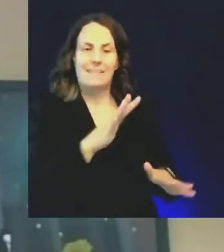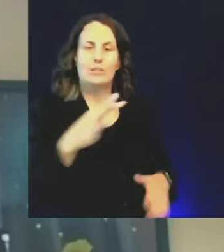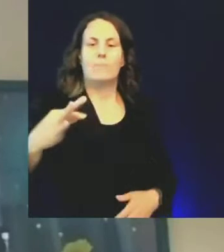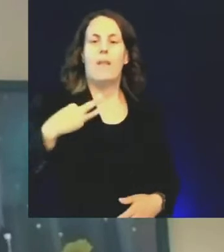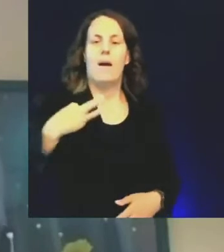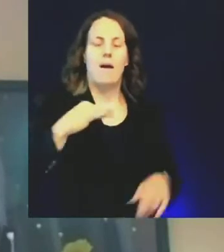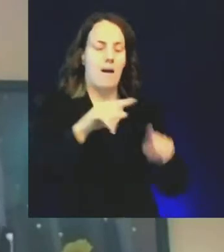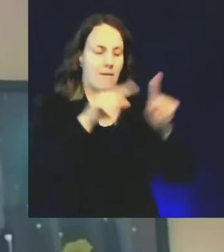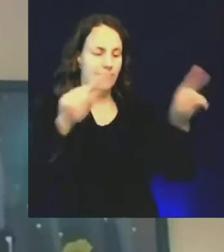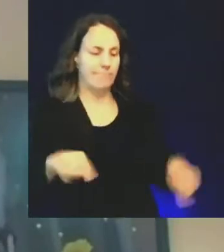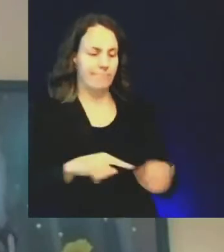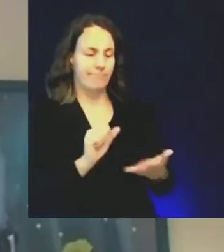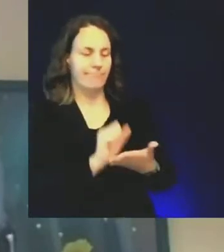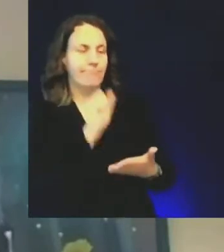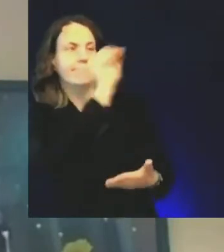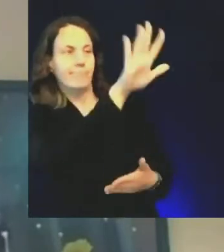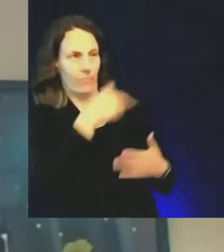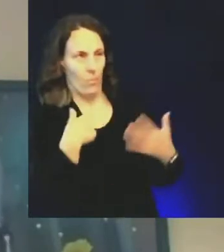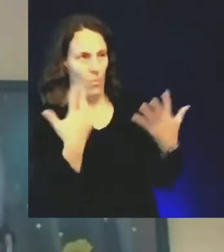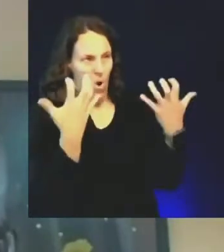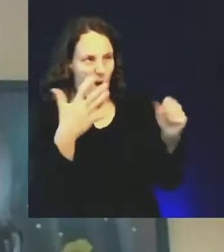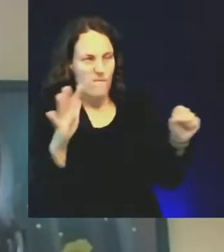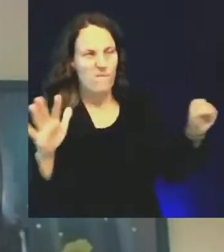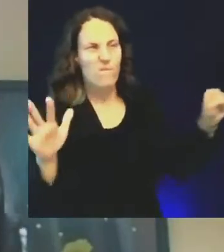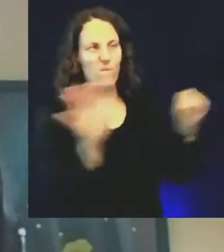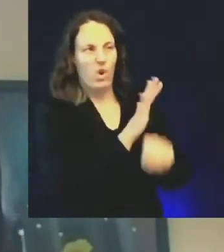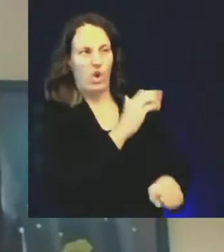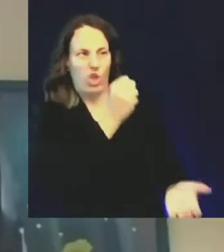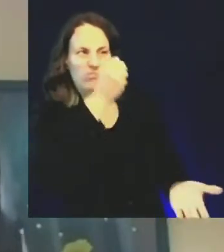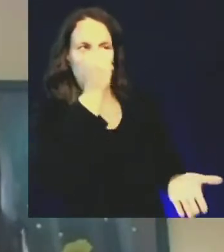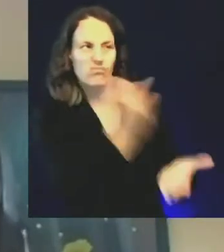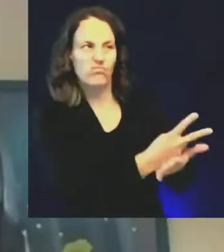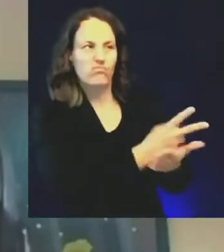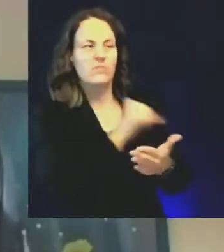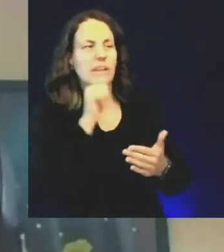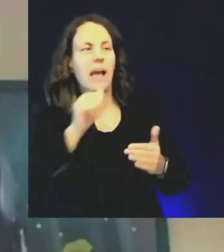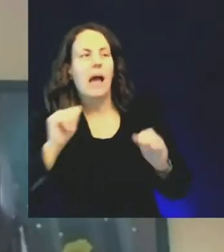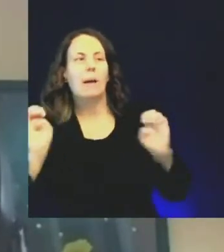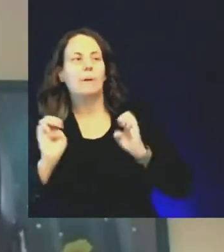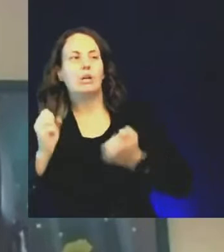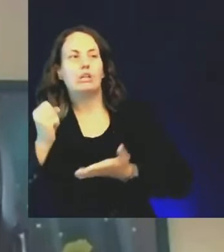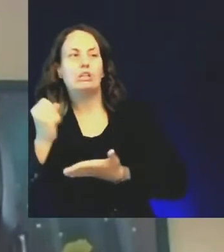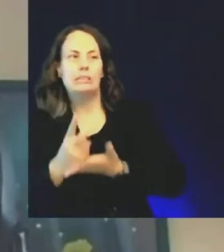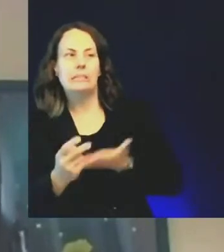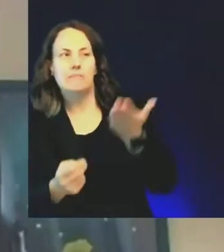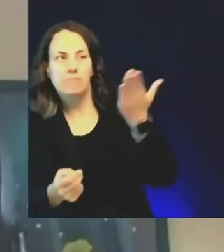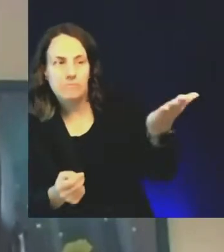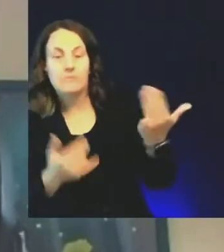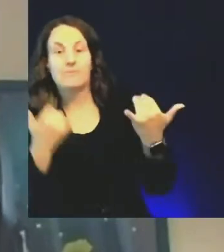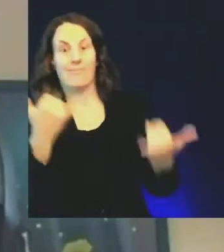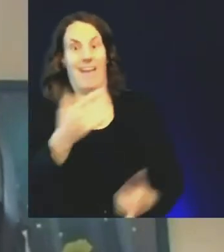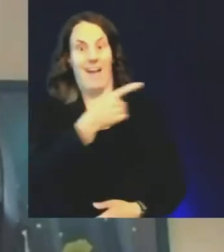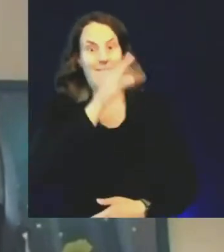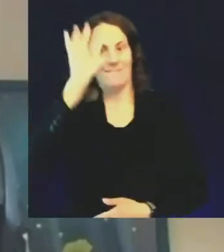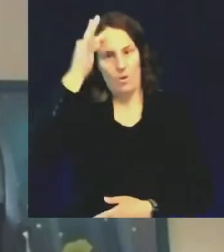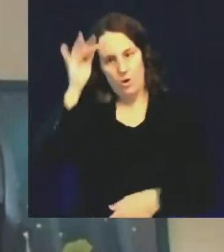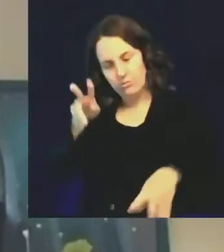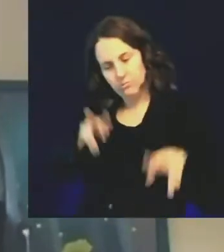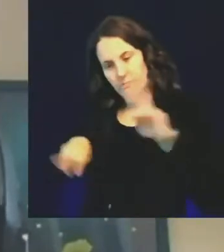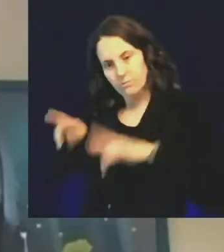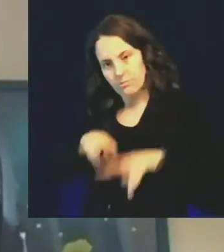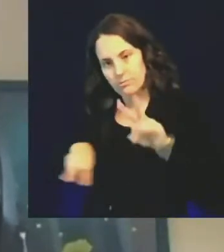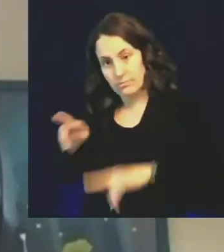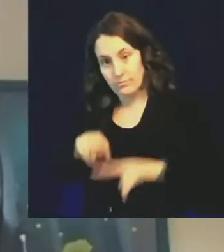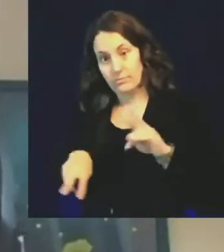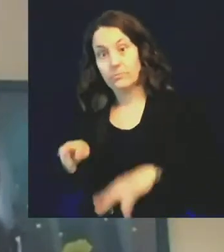licensure. And I strongly believe that when that decision is made in